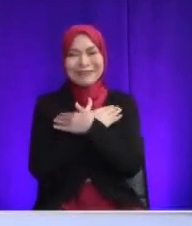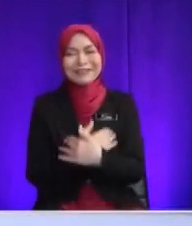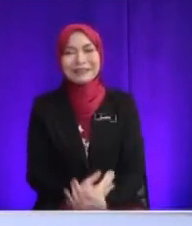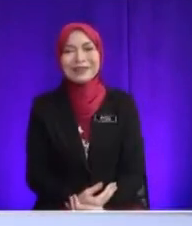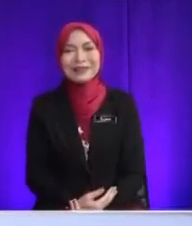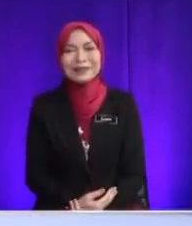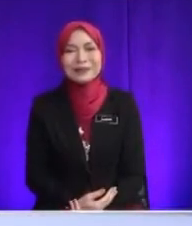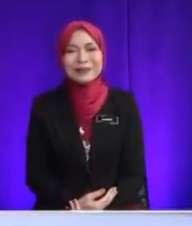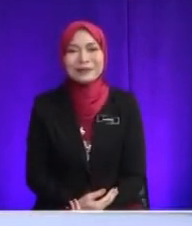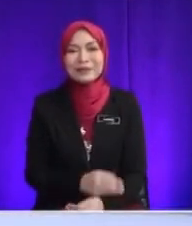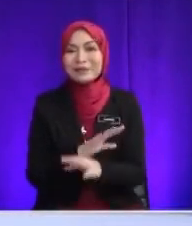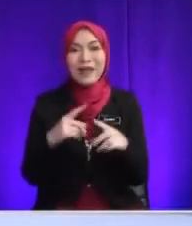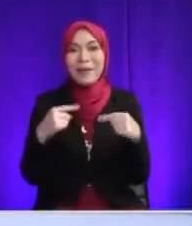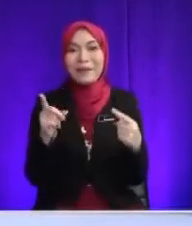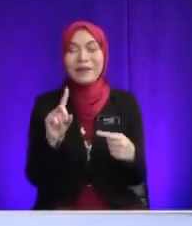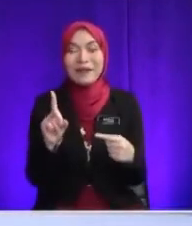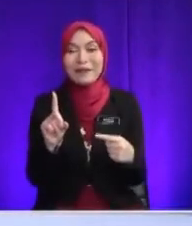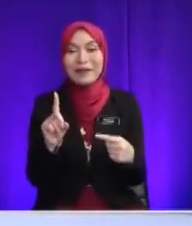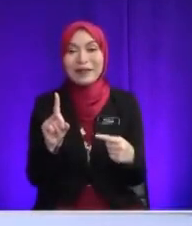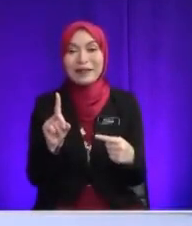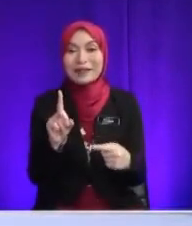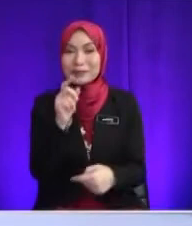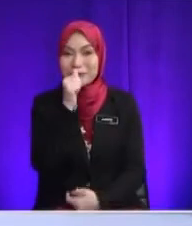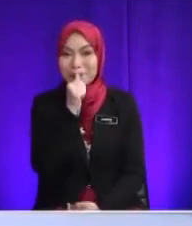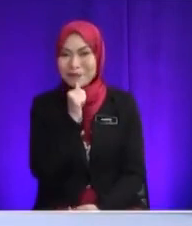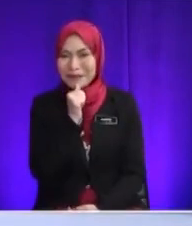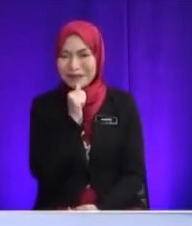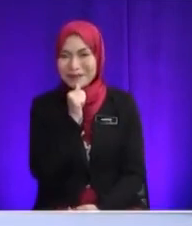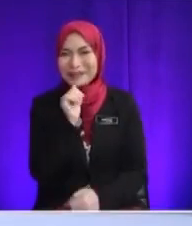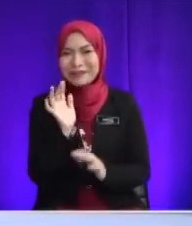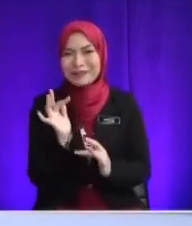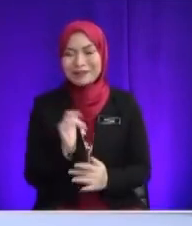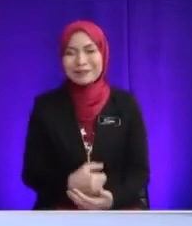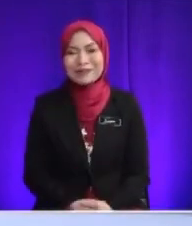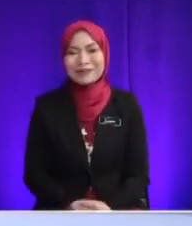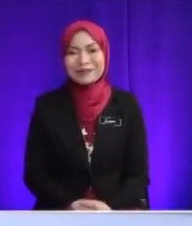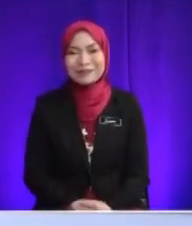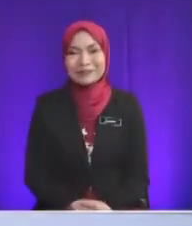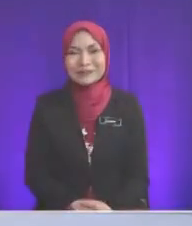you watching at home, don't go anywhere. We'll be right back with Teacher Mira for Bahasa Inggeris Tingkatan 5.